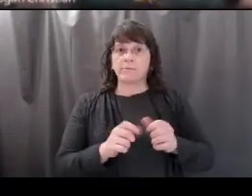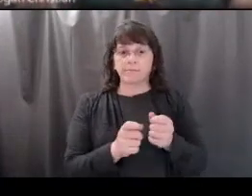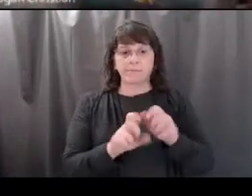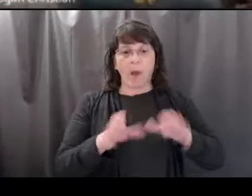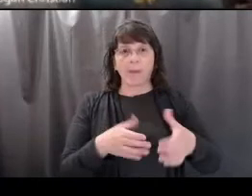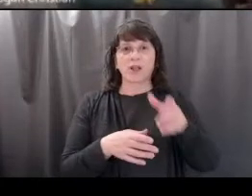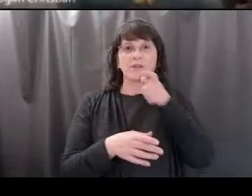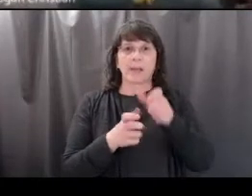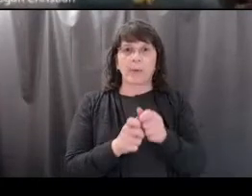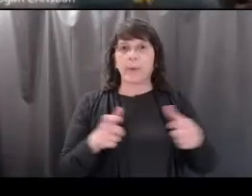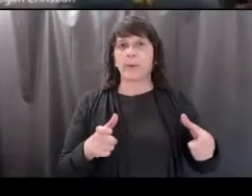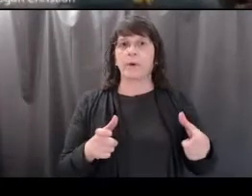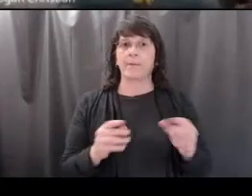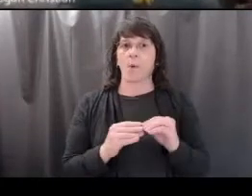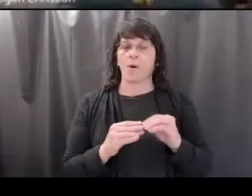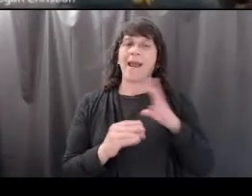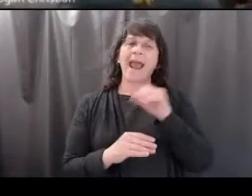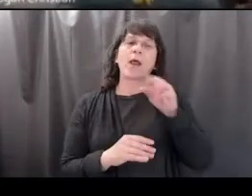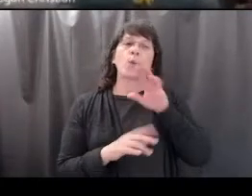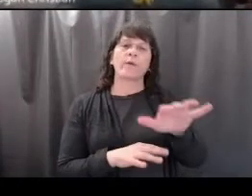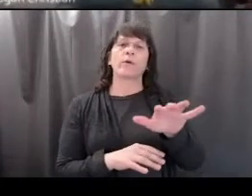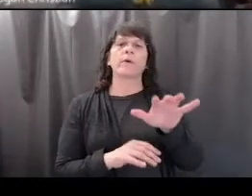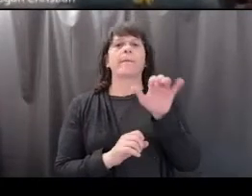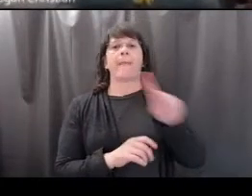to return the river to its normal state.